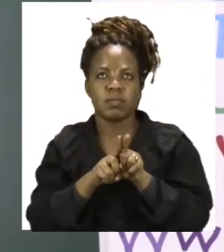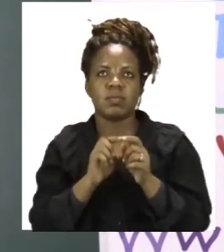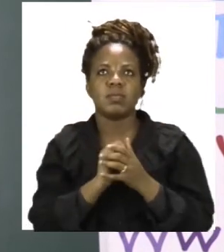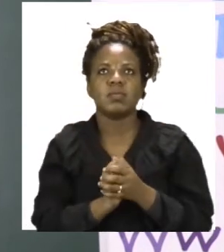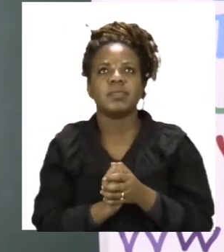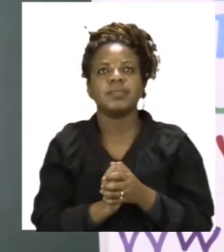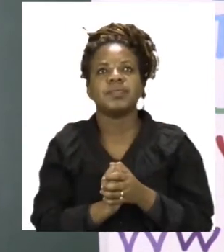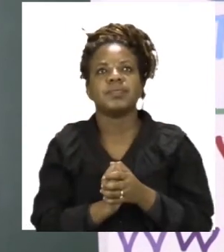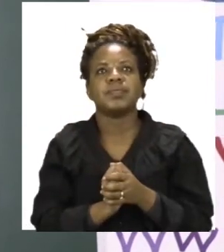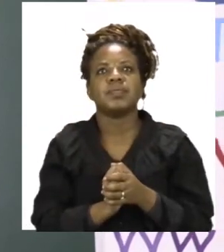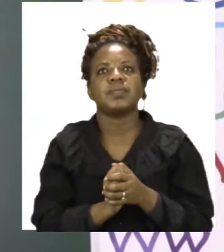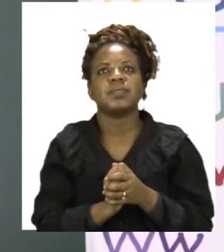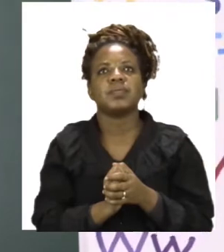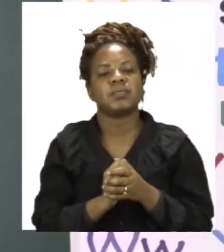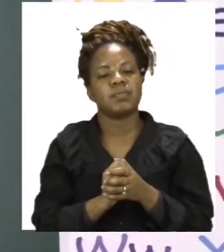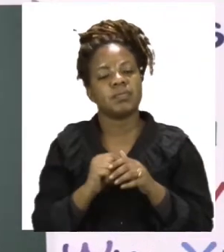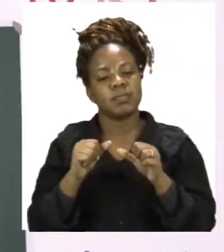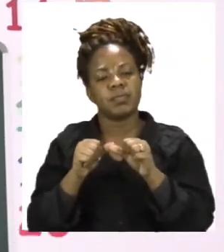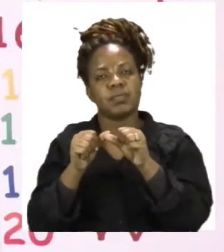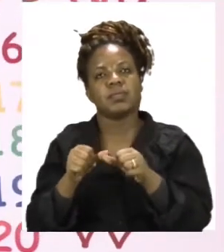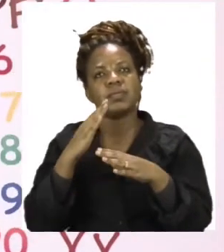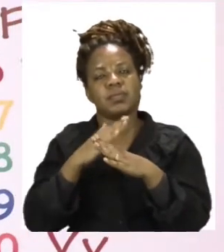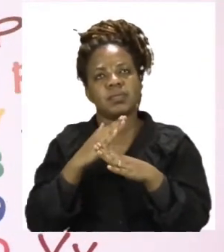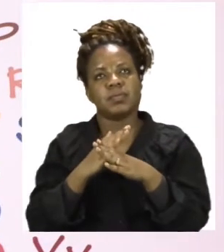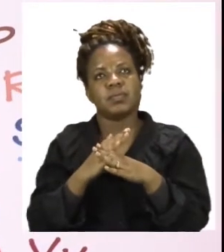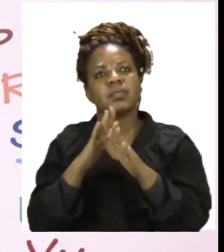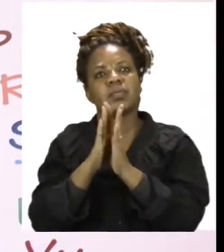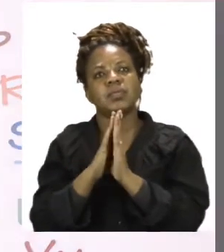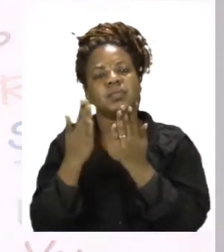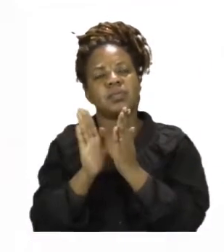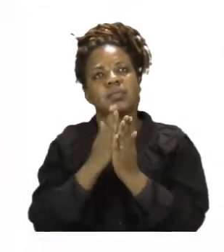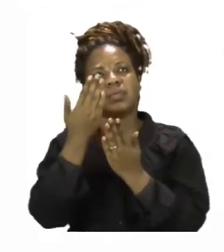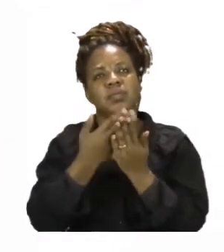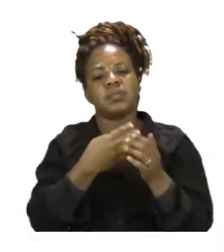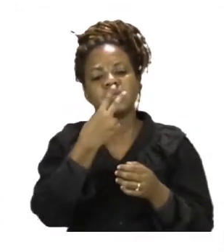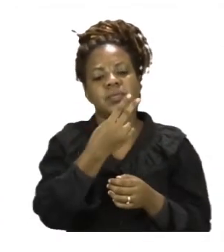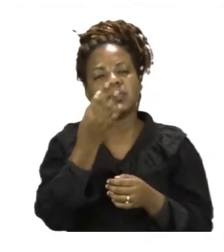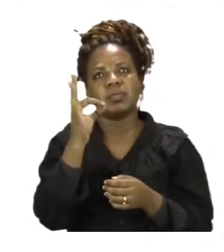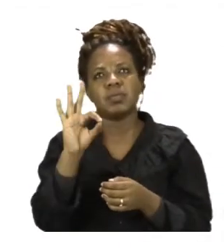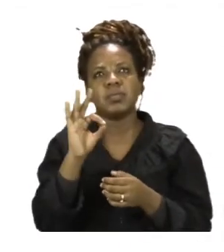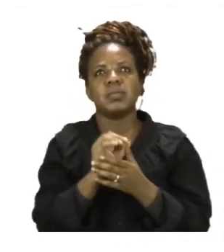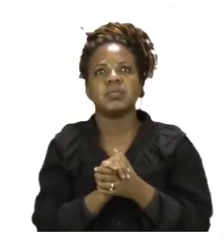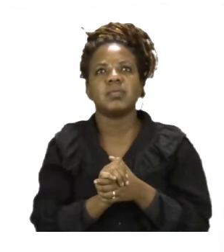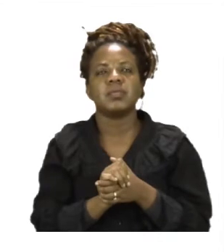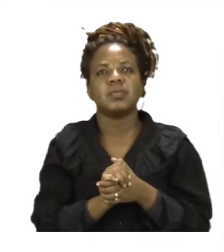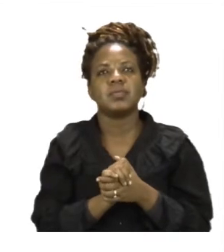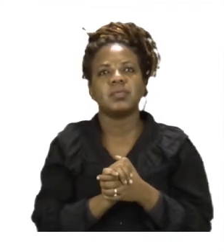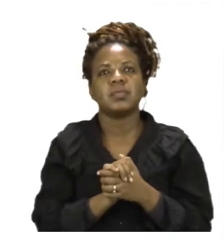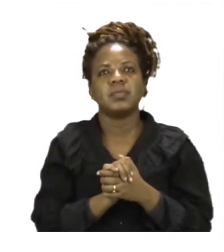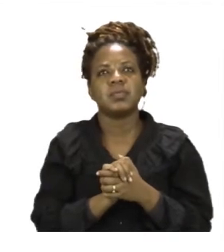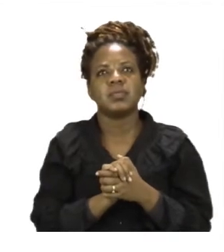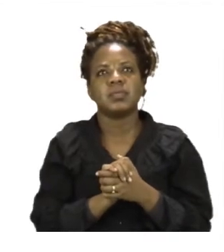with that, then you can move on to page 29. On page 29, we are going to be